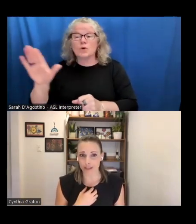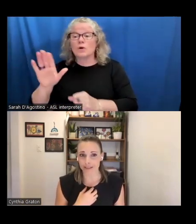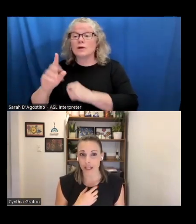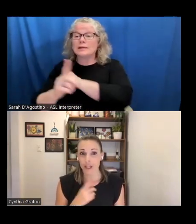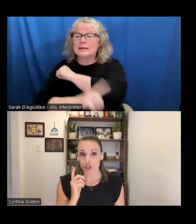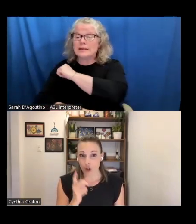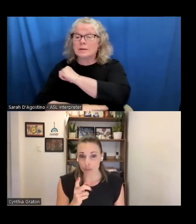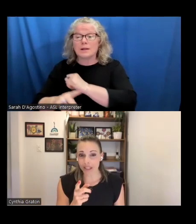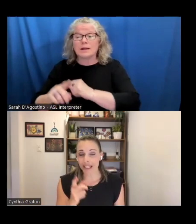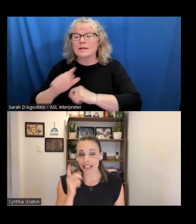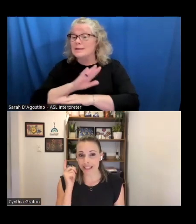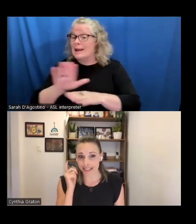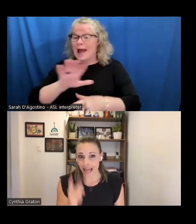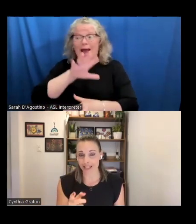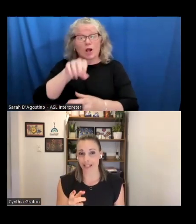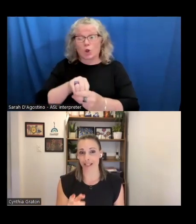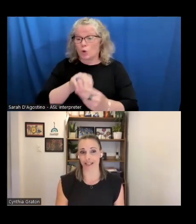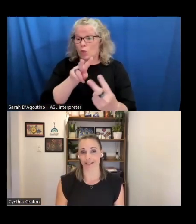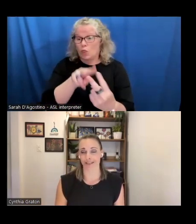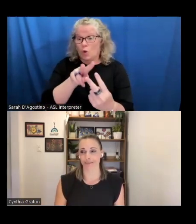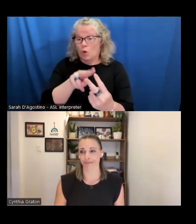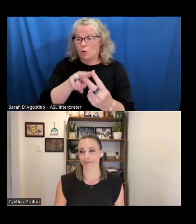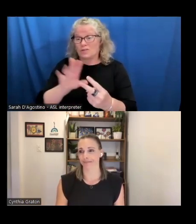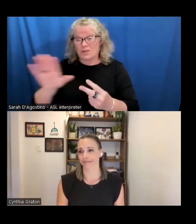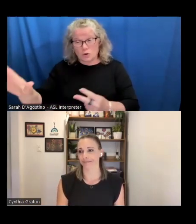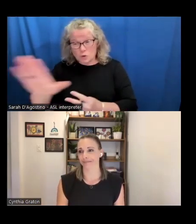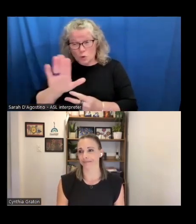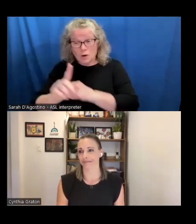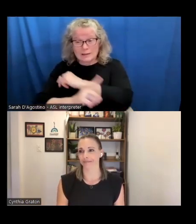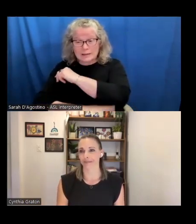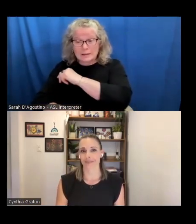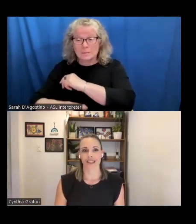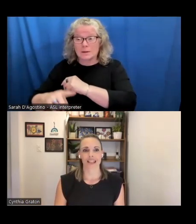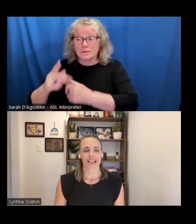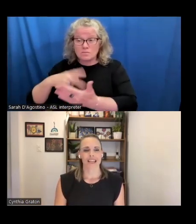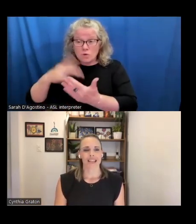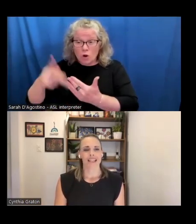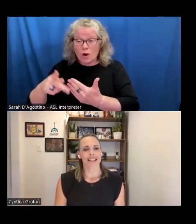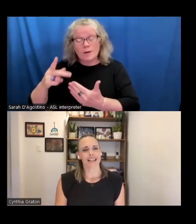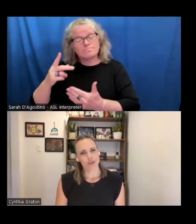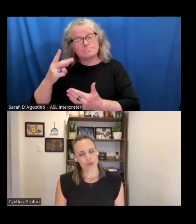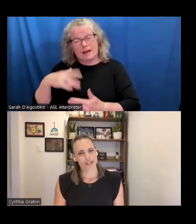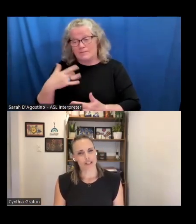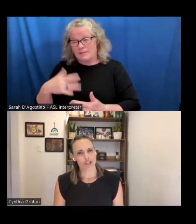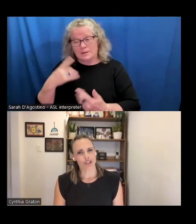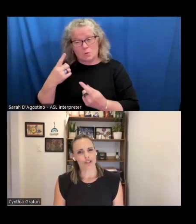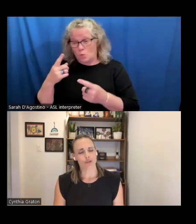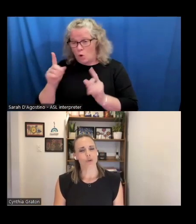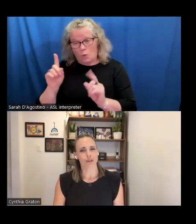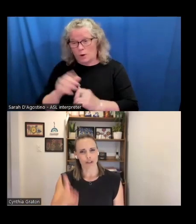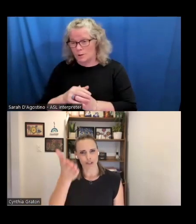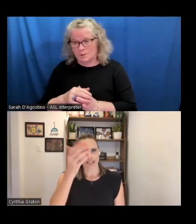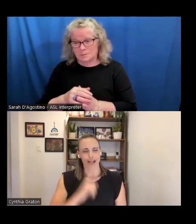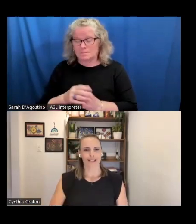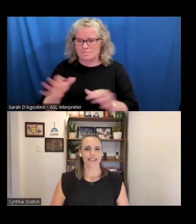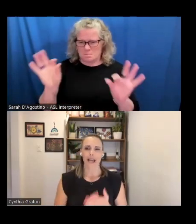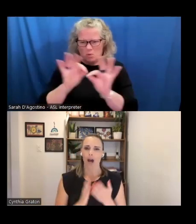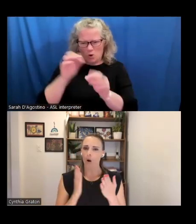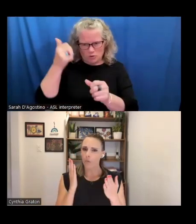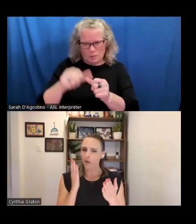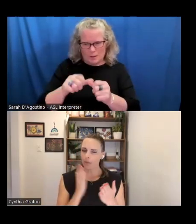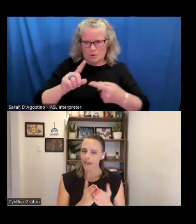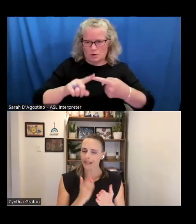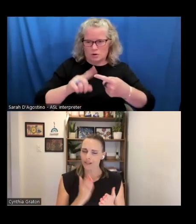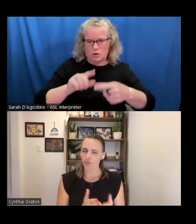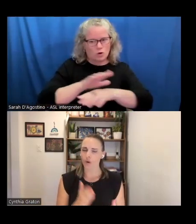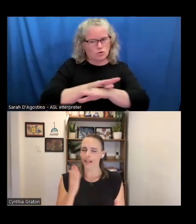work. Don't be late and ask the kids. Let's transition to another slide that I